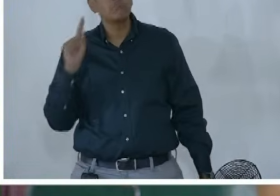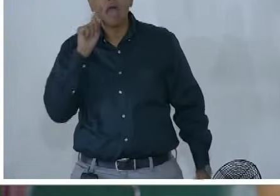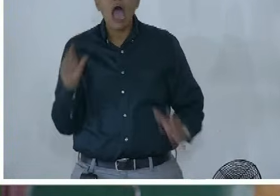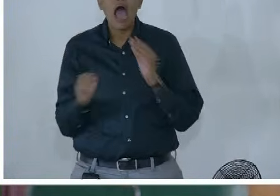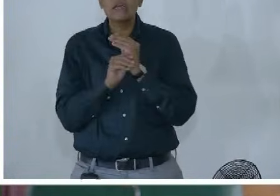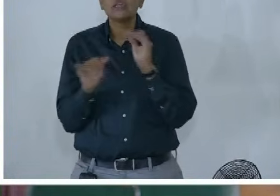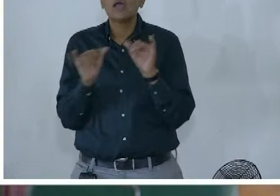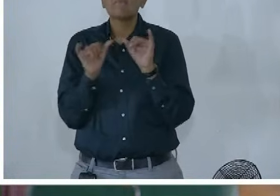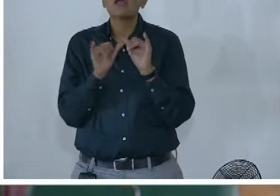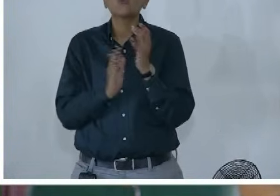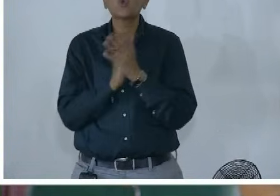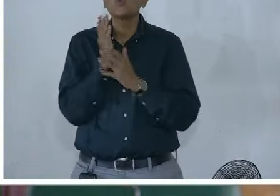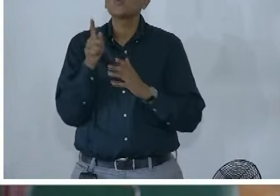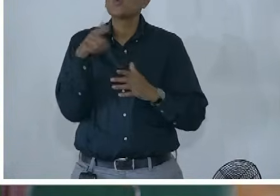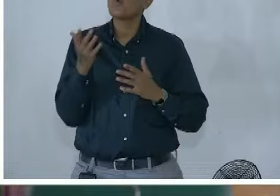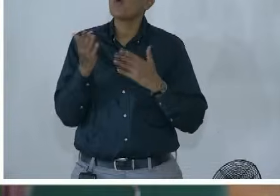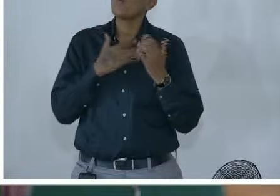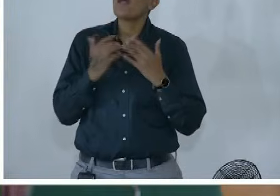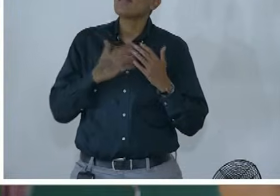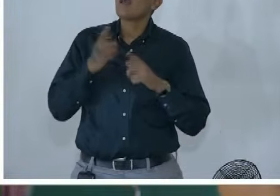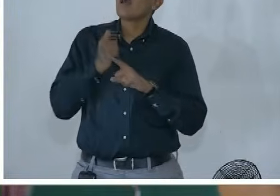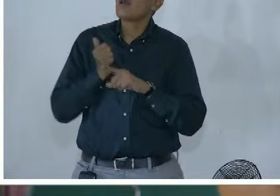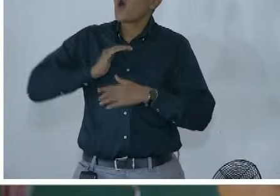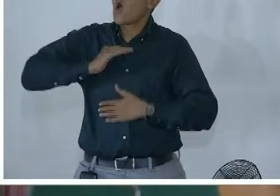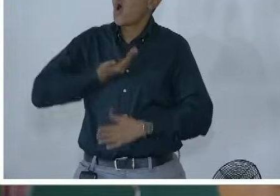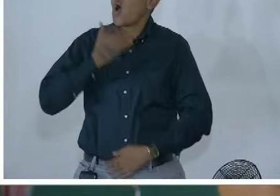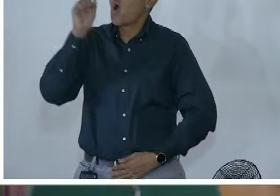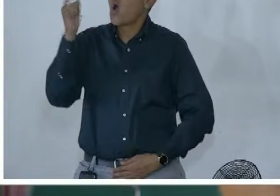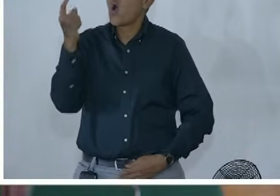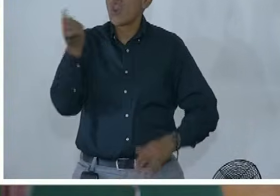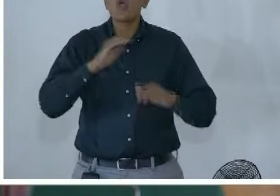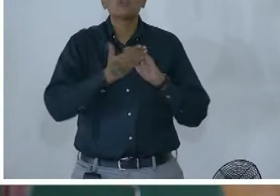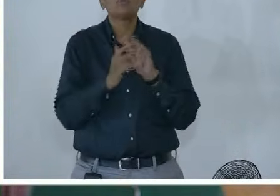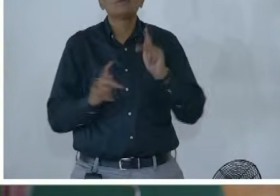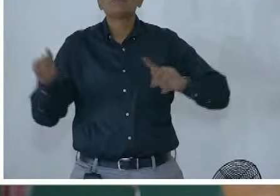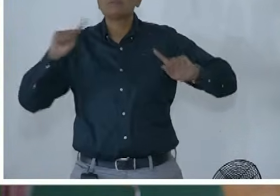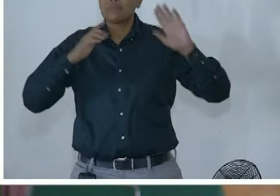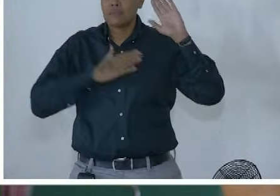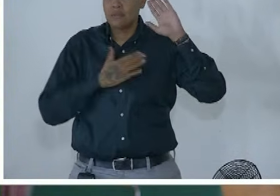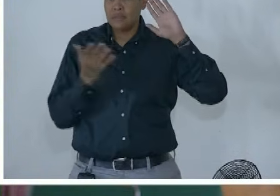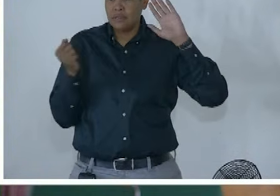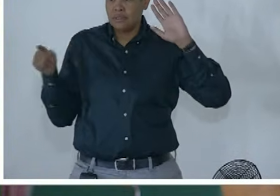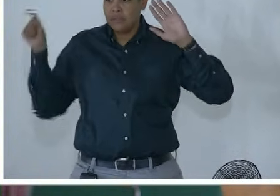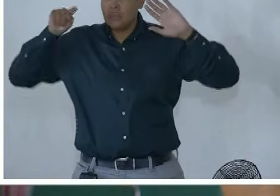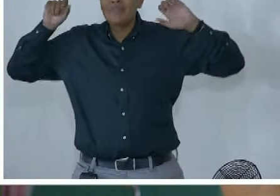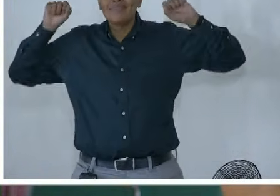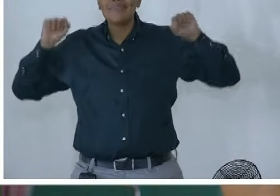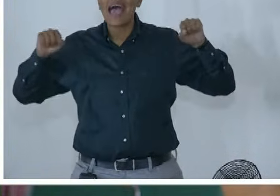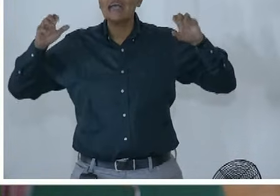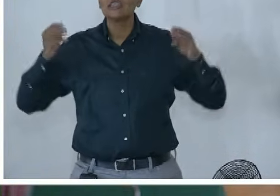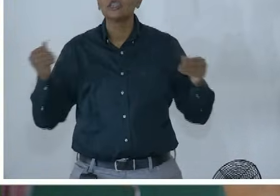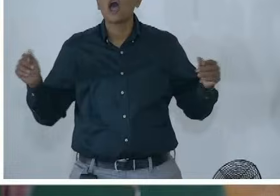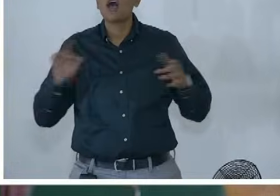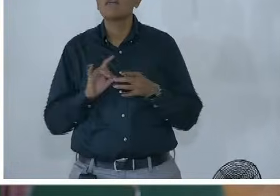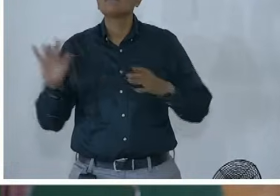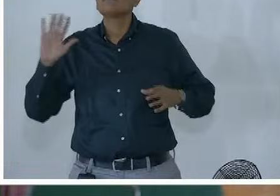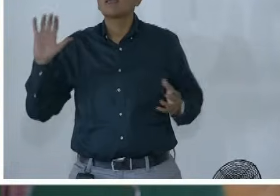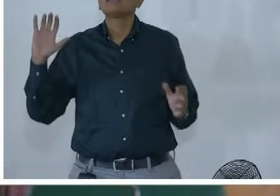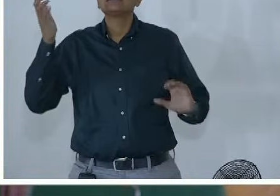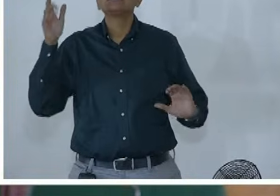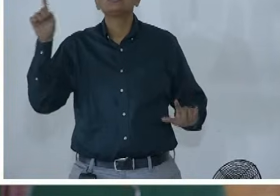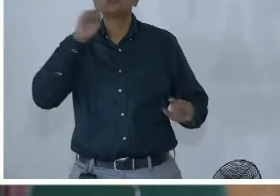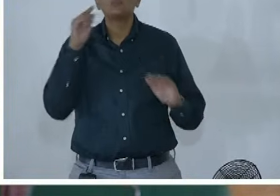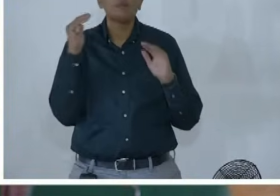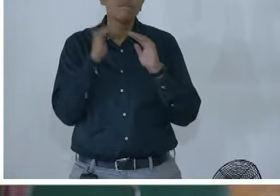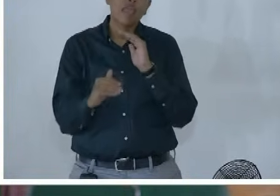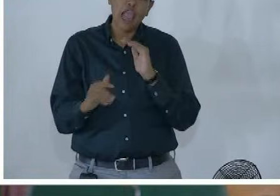also measured by whether our ordinary Jamaican citizens can resolve their disputes